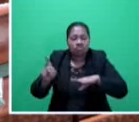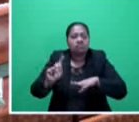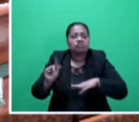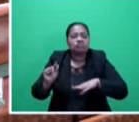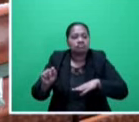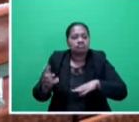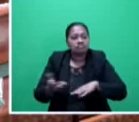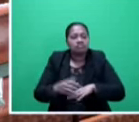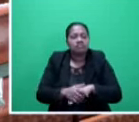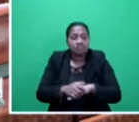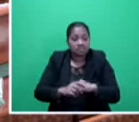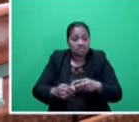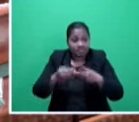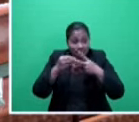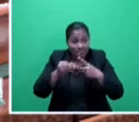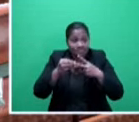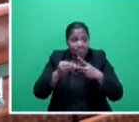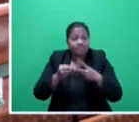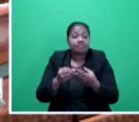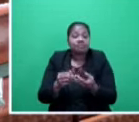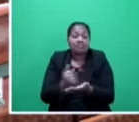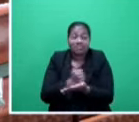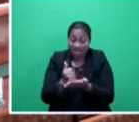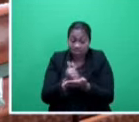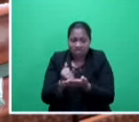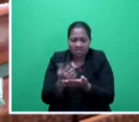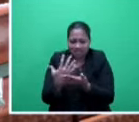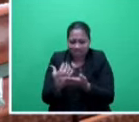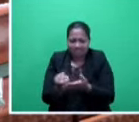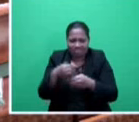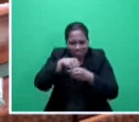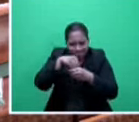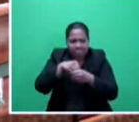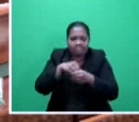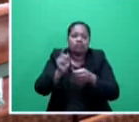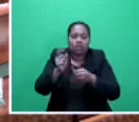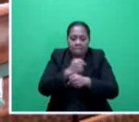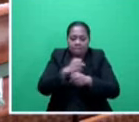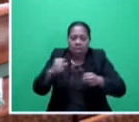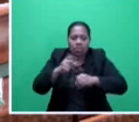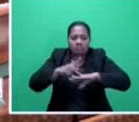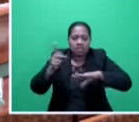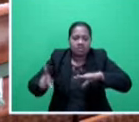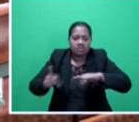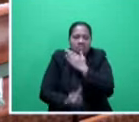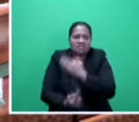and secondly, such action lies within the powers of Parliament to take.